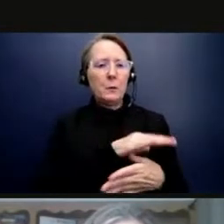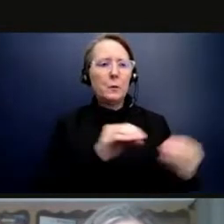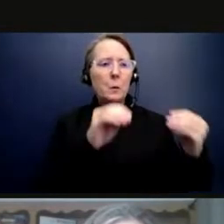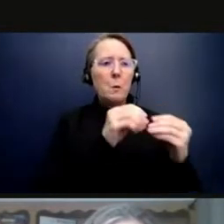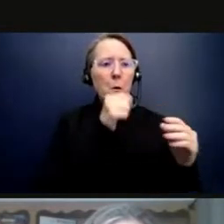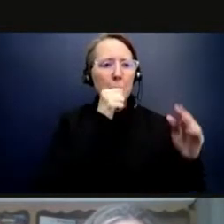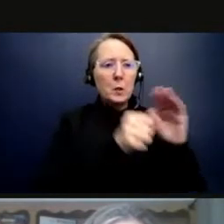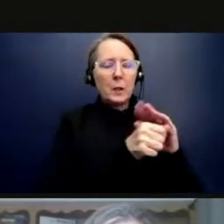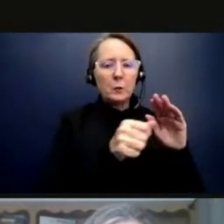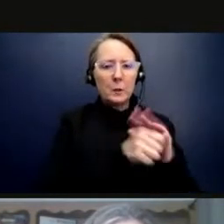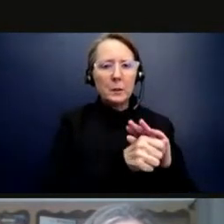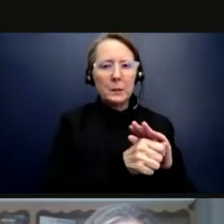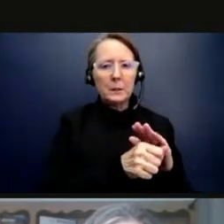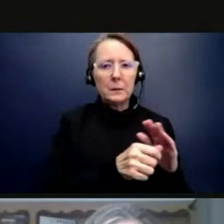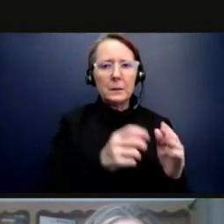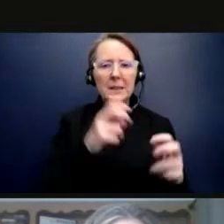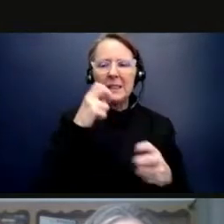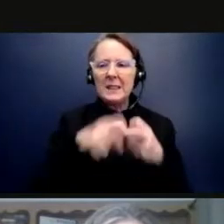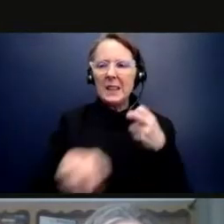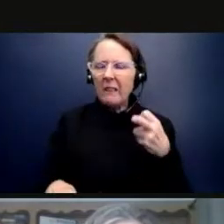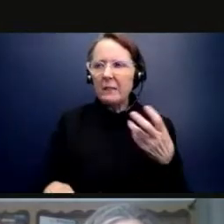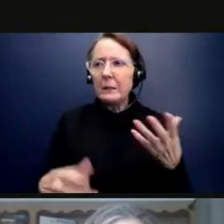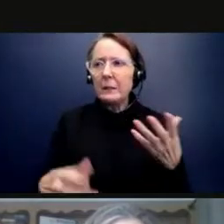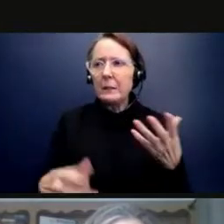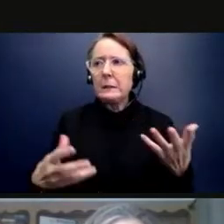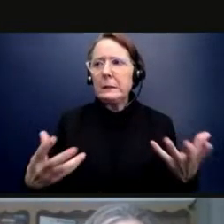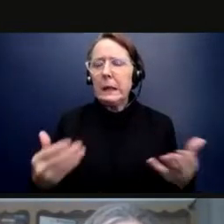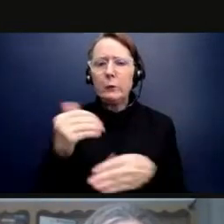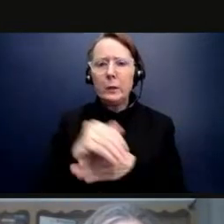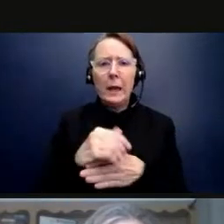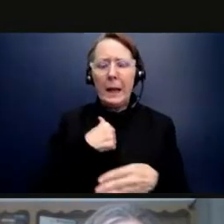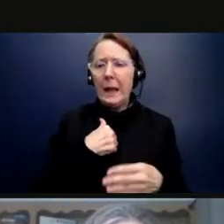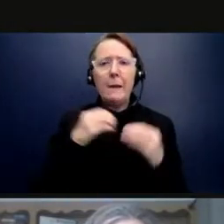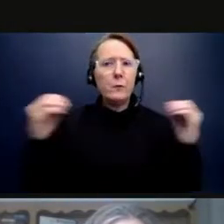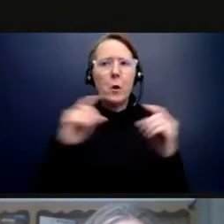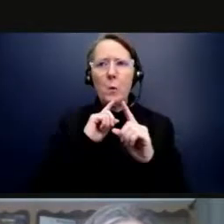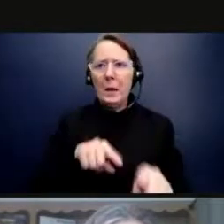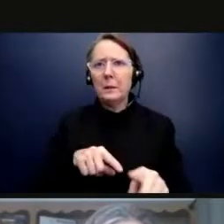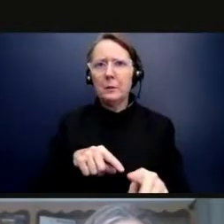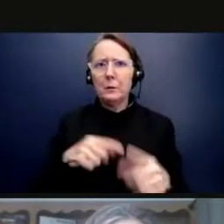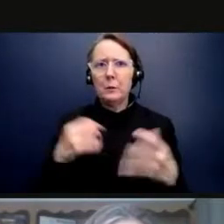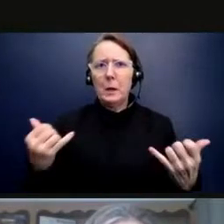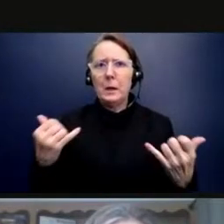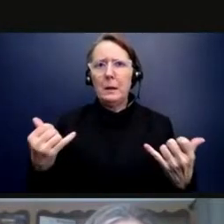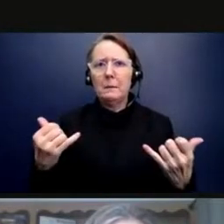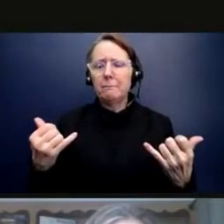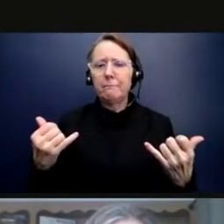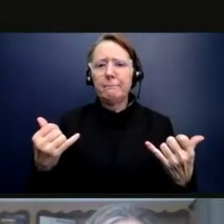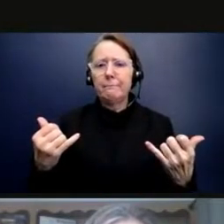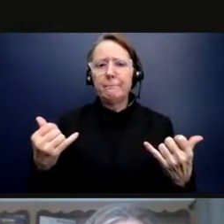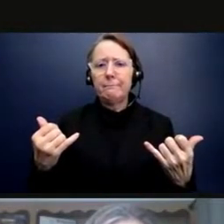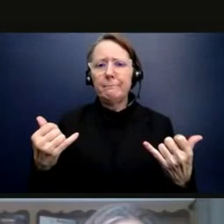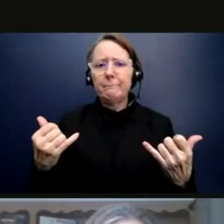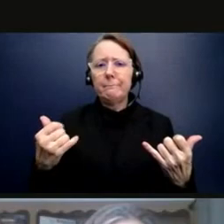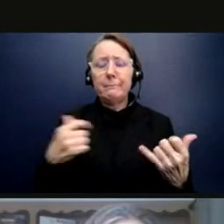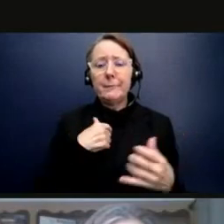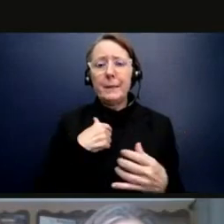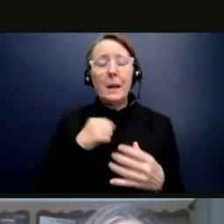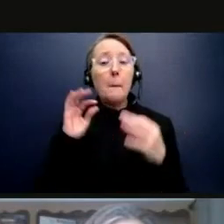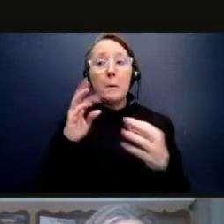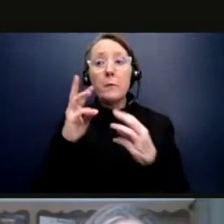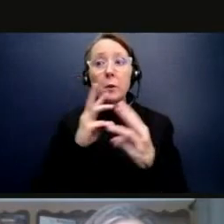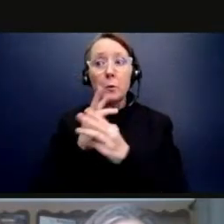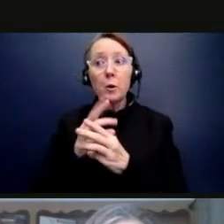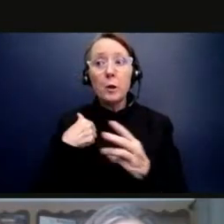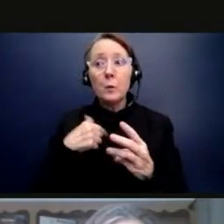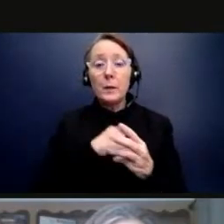sheltering? That's tough. Tonight, I don't have an answer to that question for you. I mean, in a perfect world, we get more